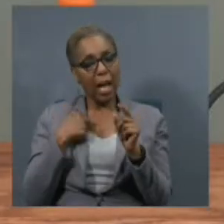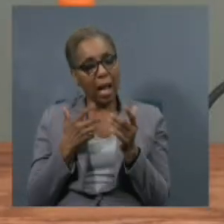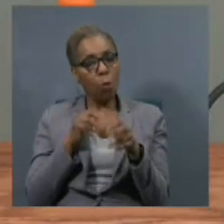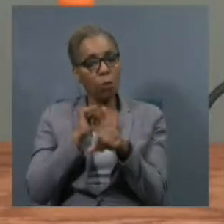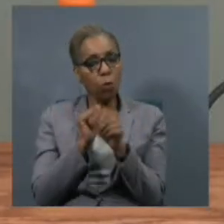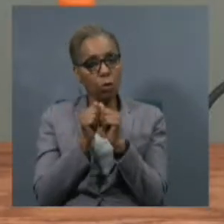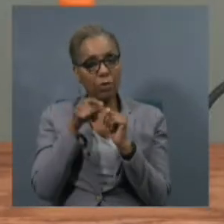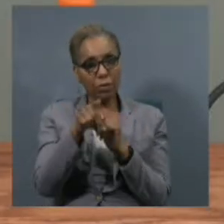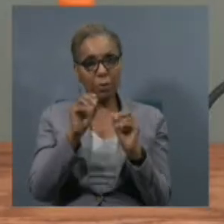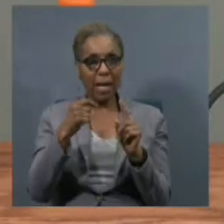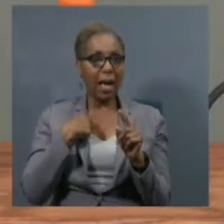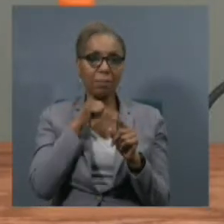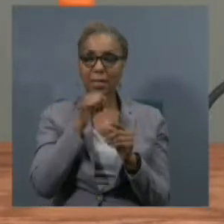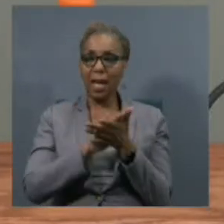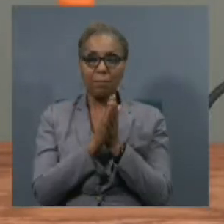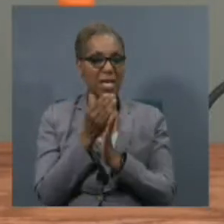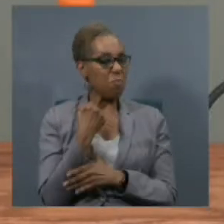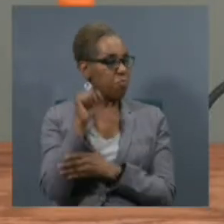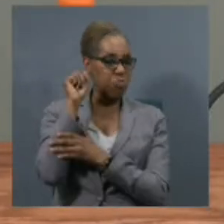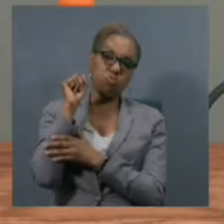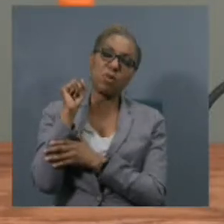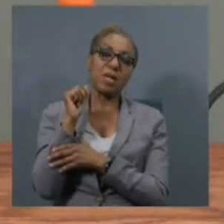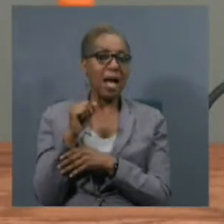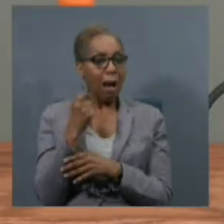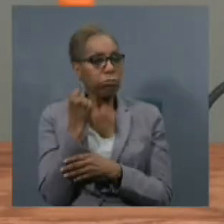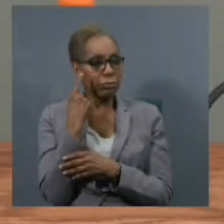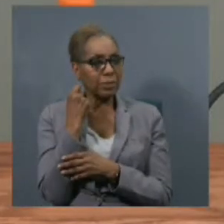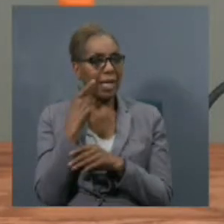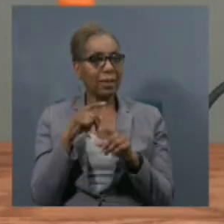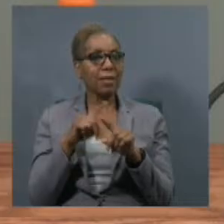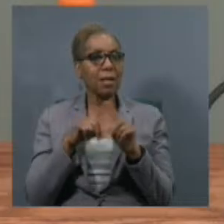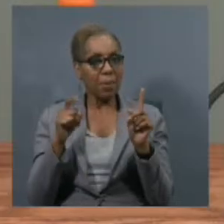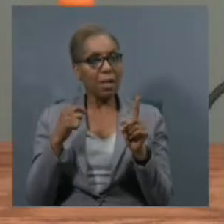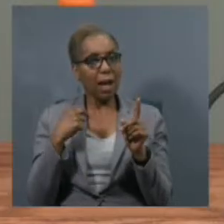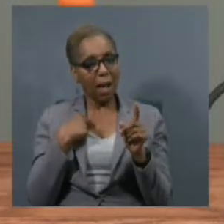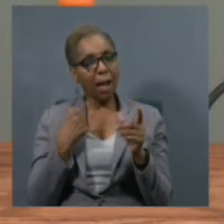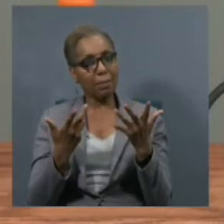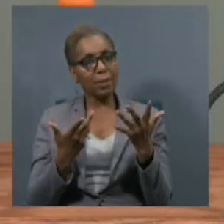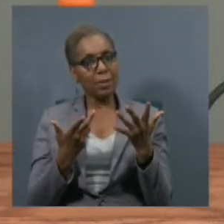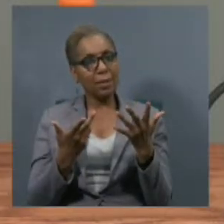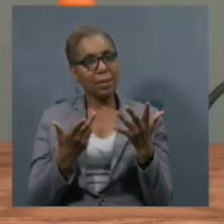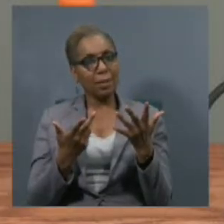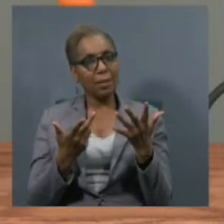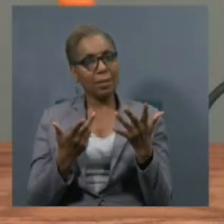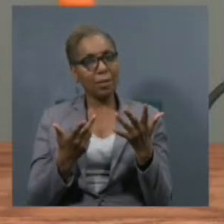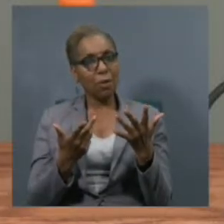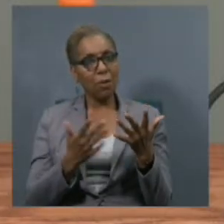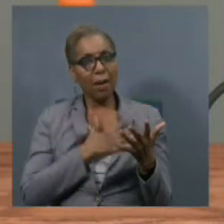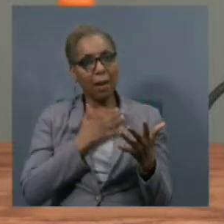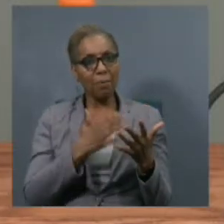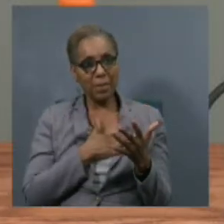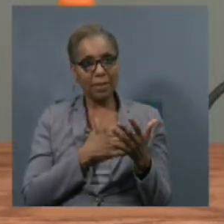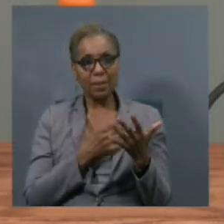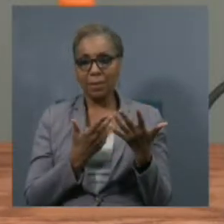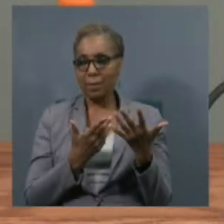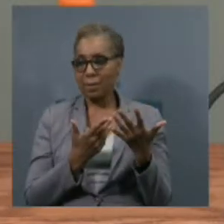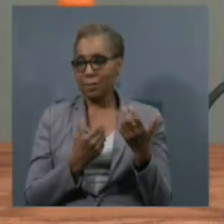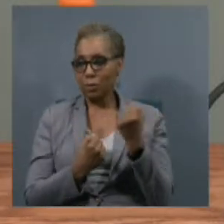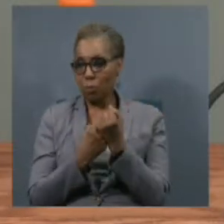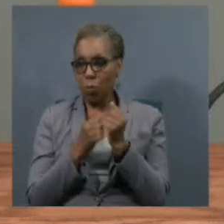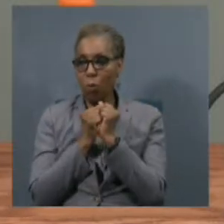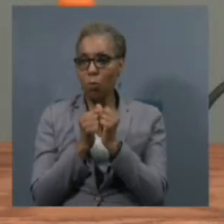you. I'm not being adversarial to you. I understand, I I'm trying understand. to support 2 wards with